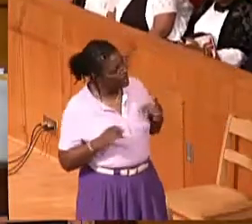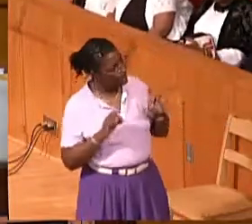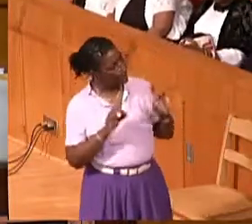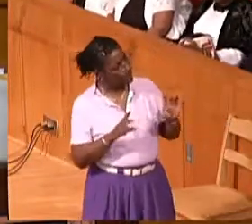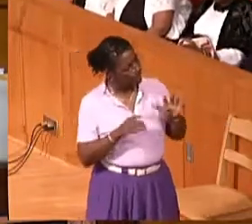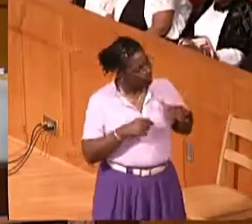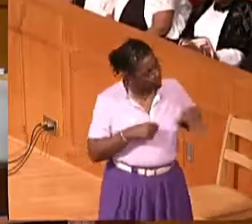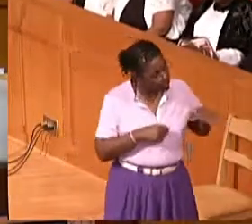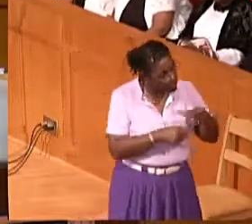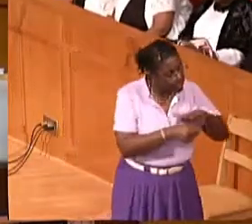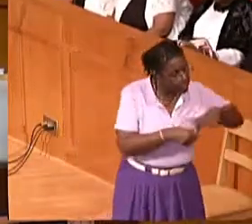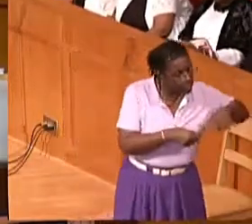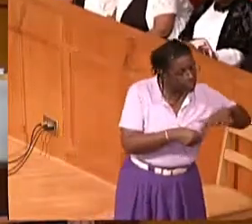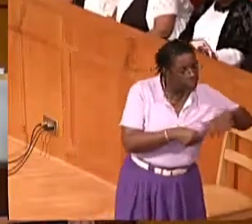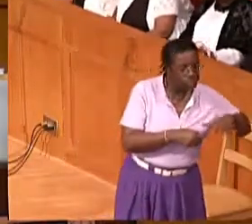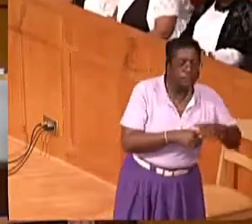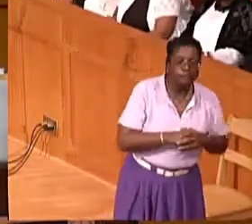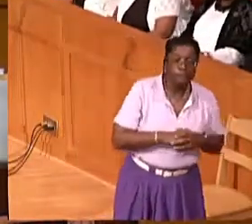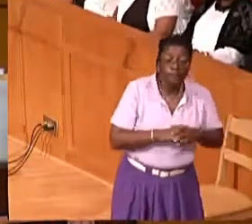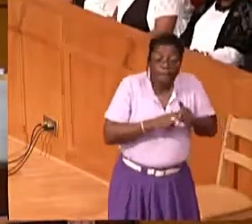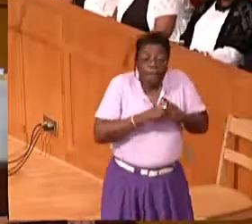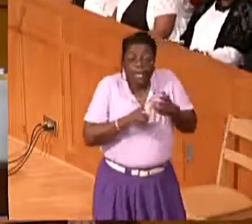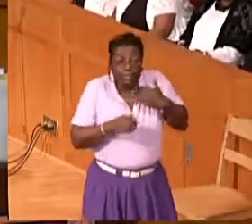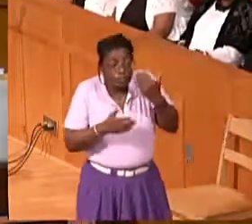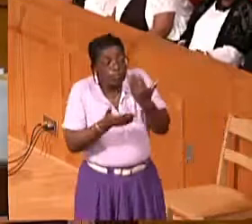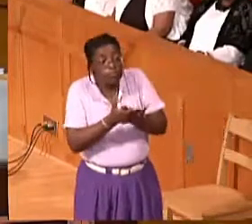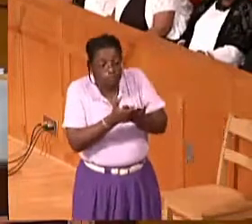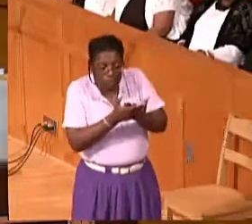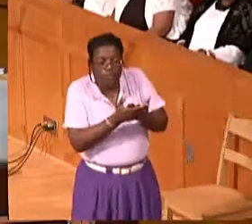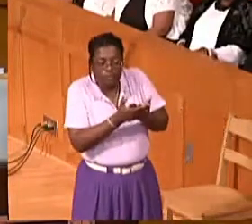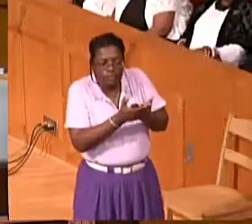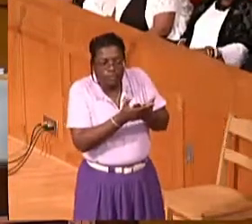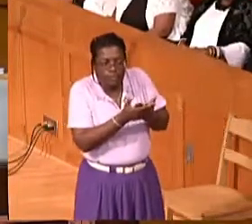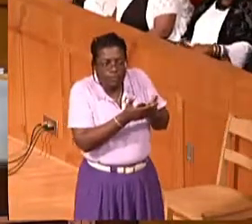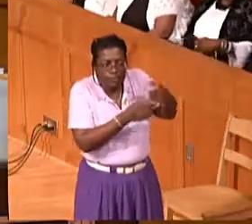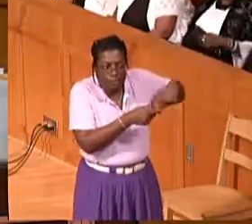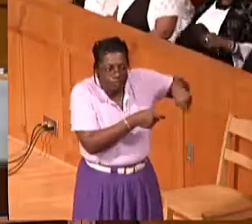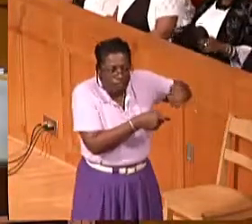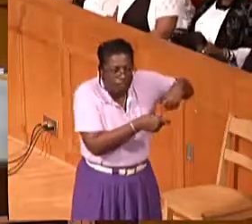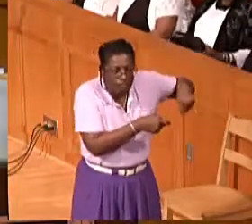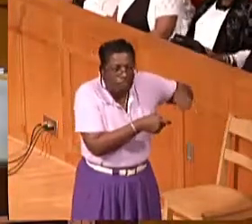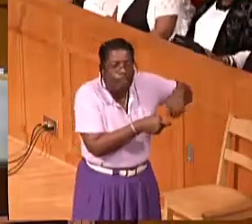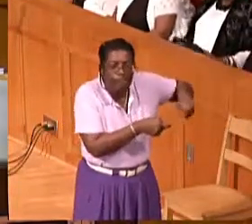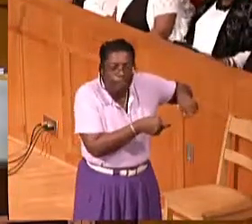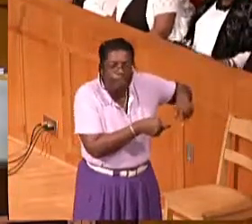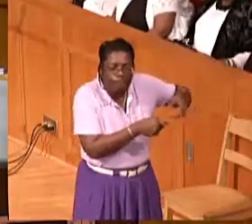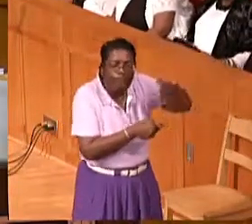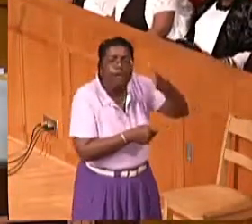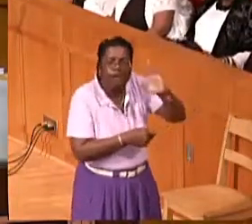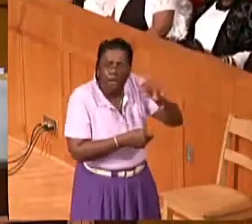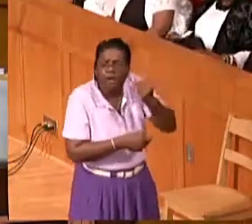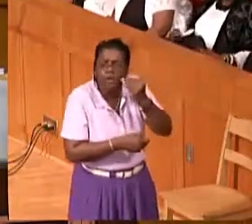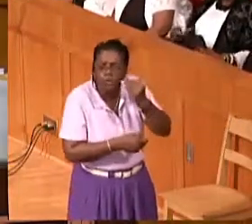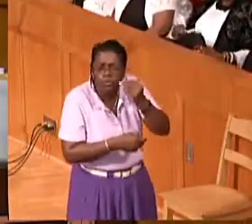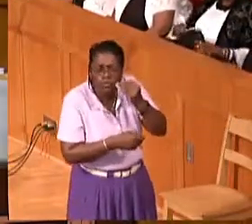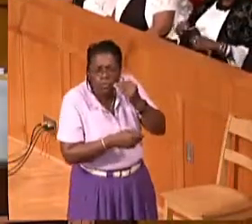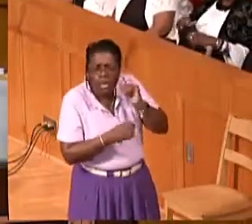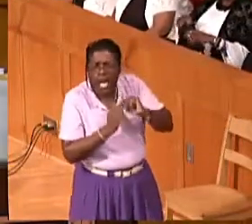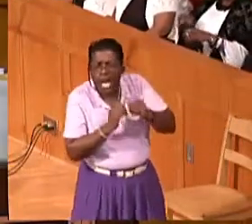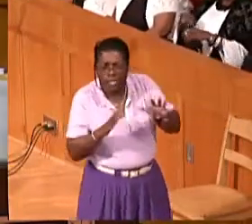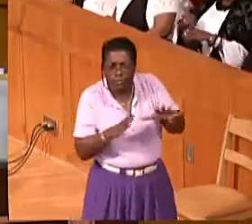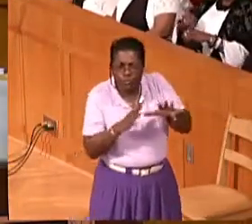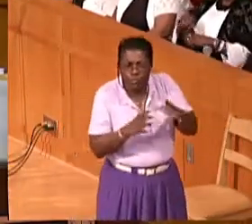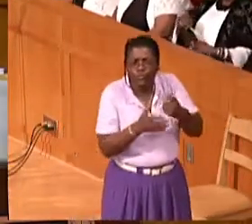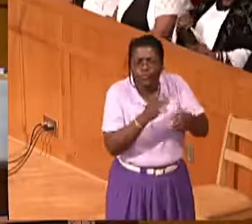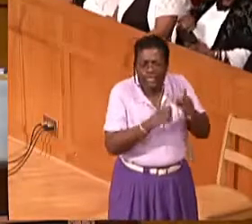here? But I found out there some good can come from Third Ward. Because God knows how to do whatever he